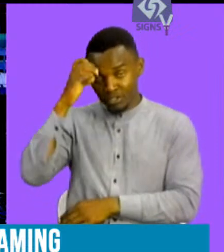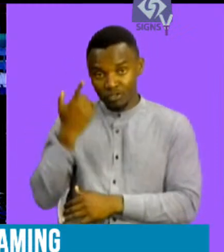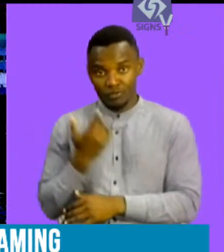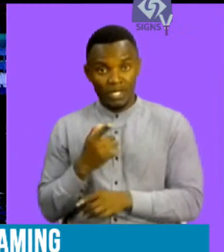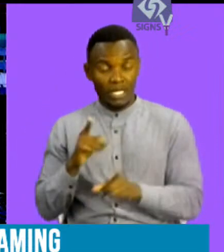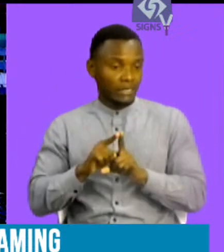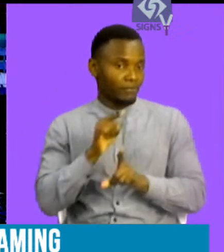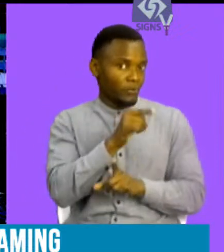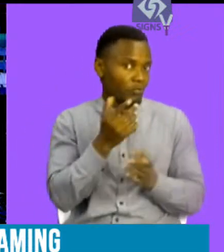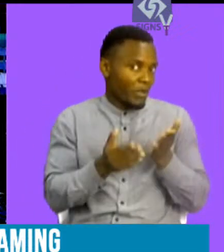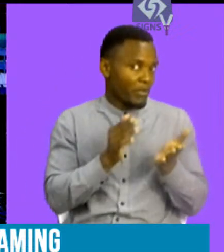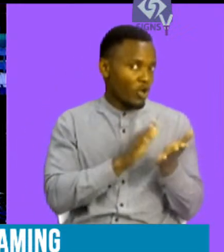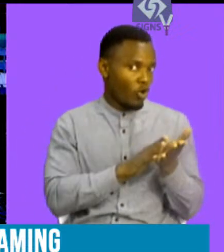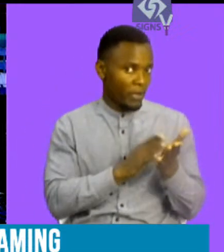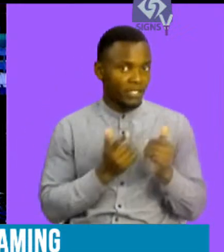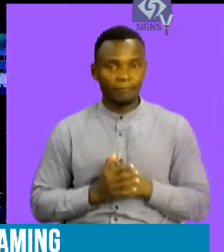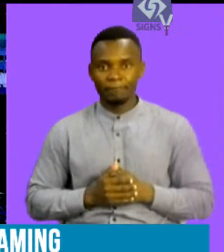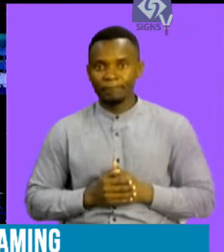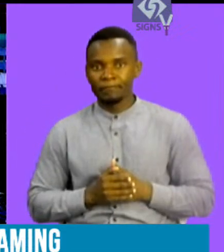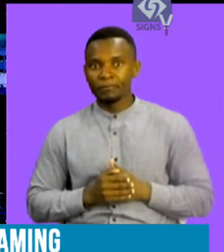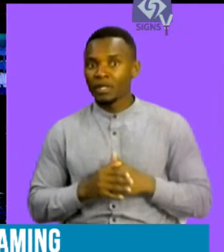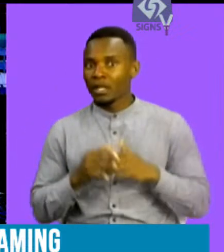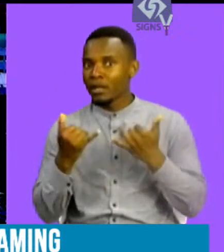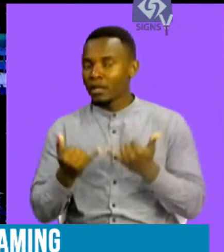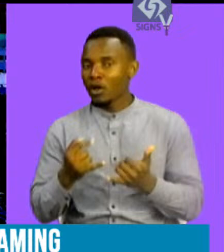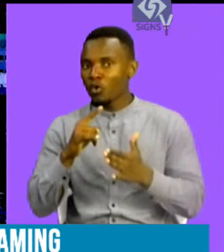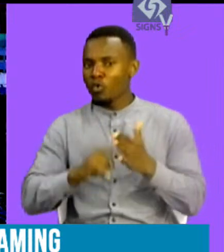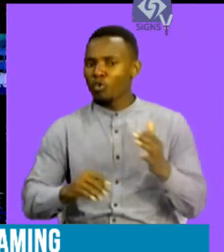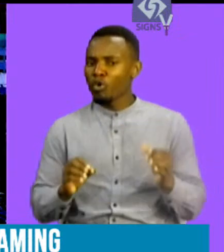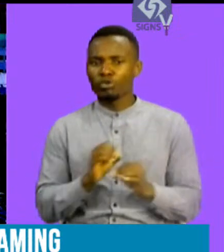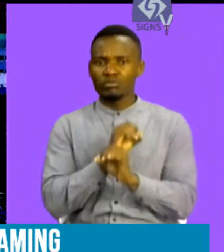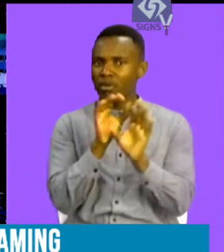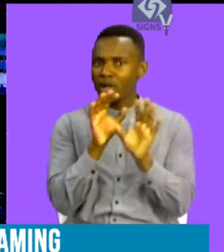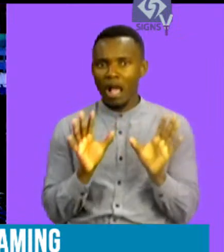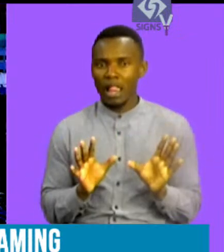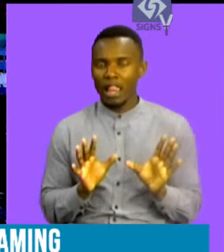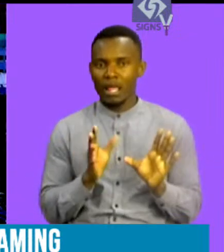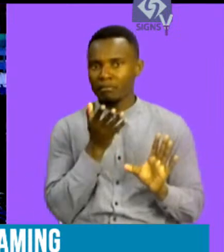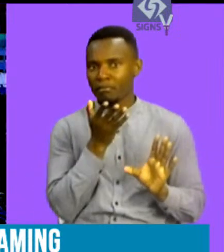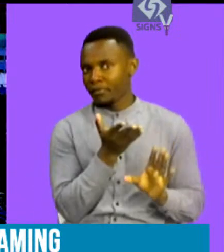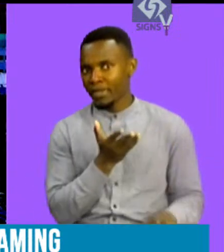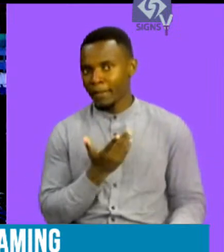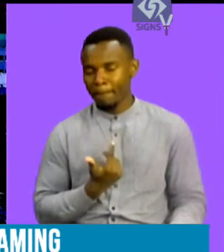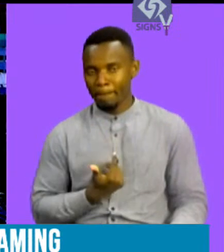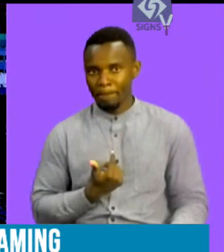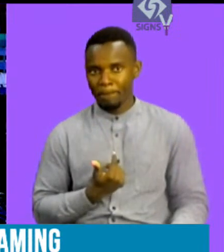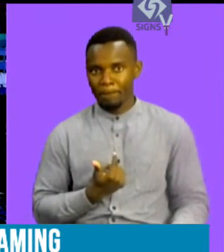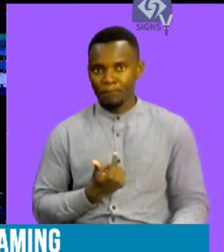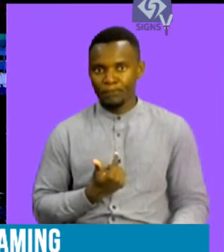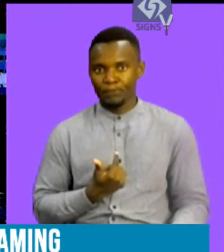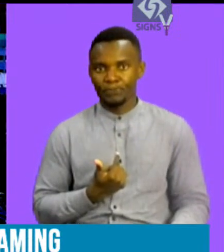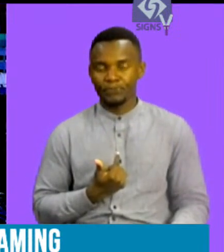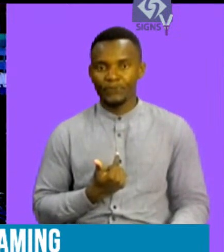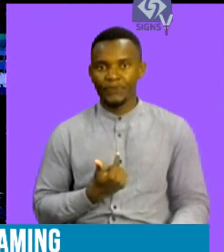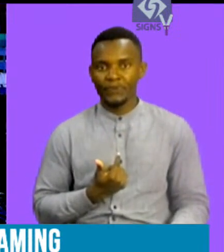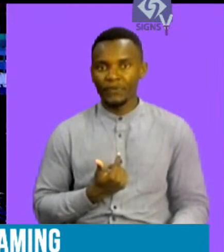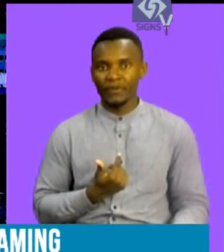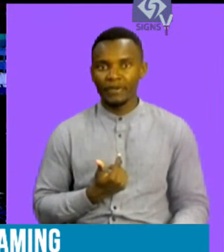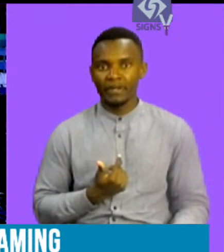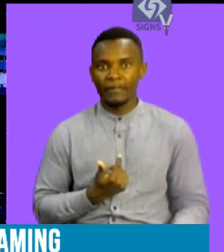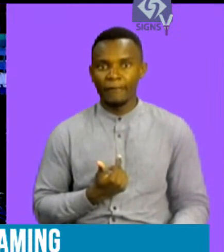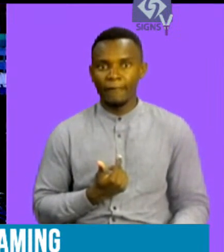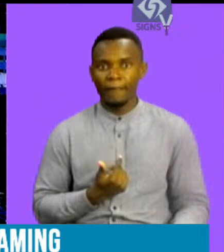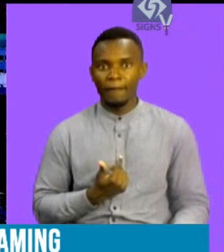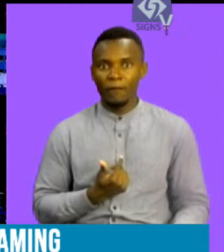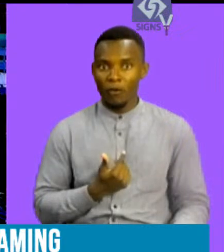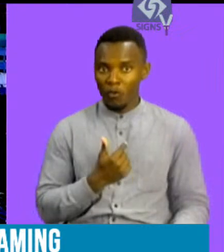this. And what it came out very vividly was there is one, getting